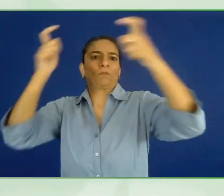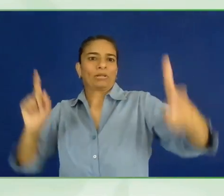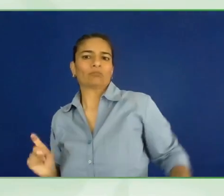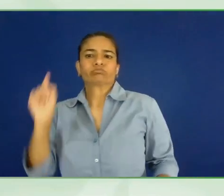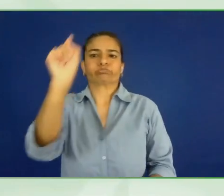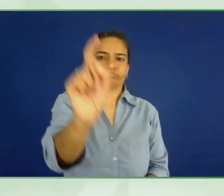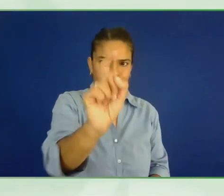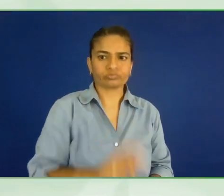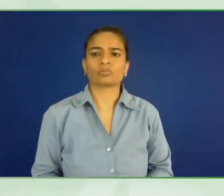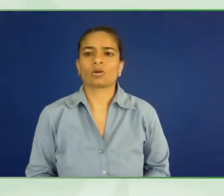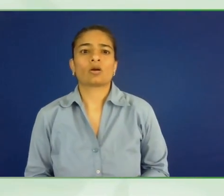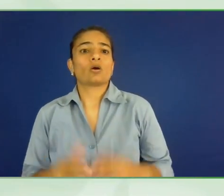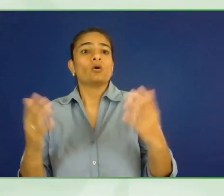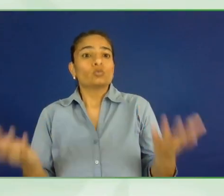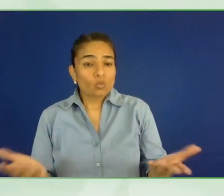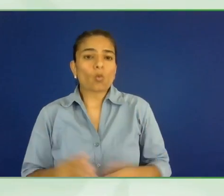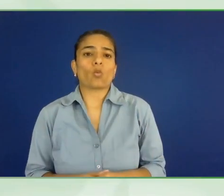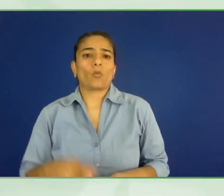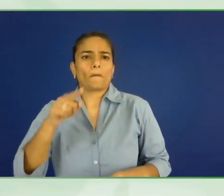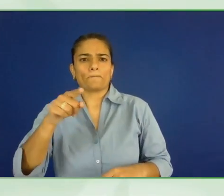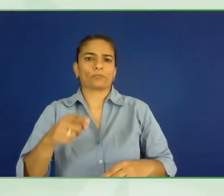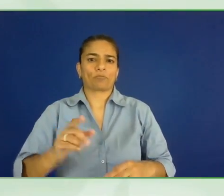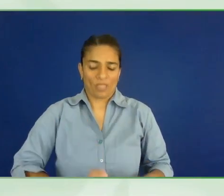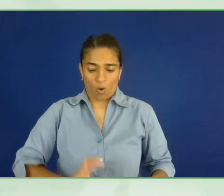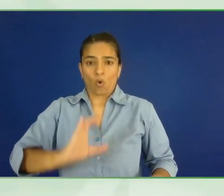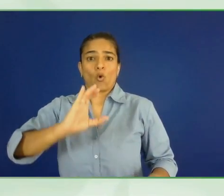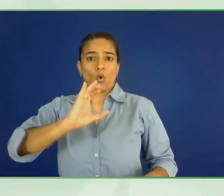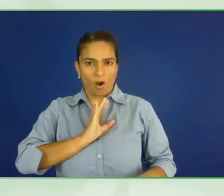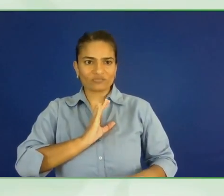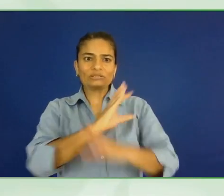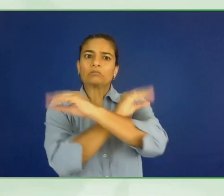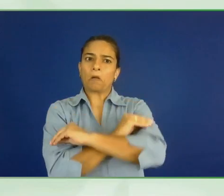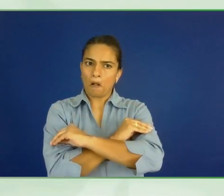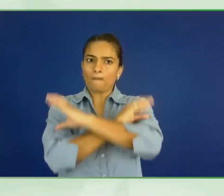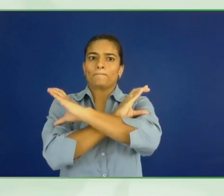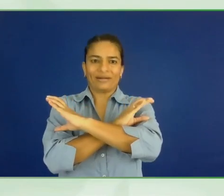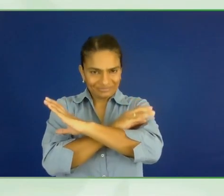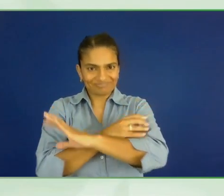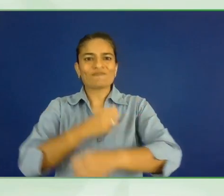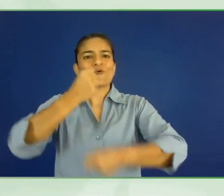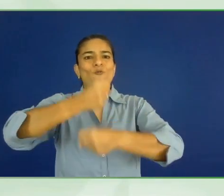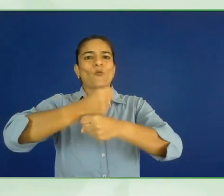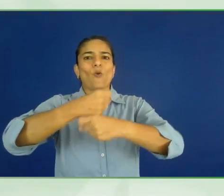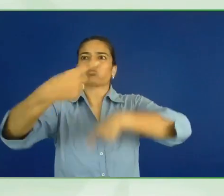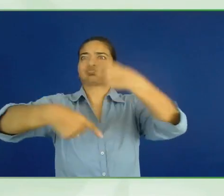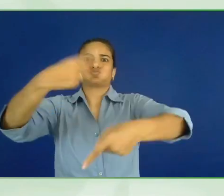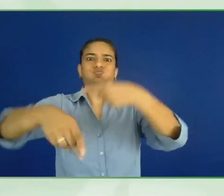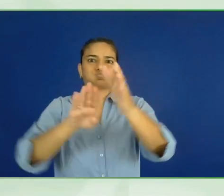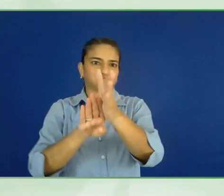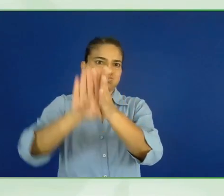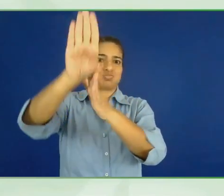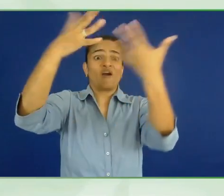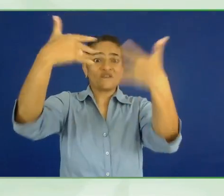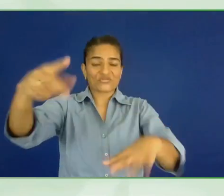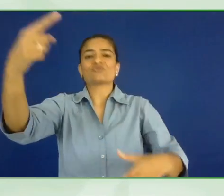was actually able to get full-time work back in his community because he needed to actually move away and get those supports. So in